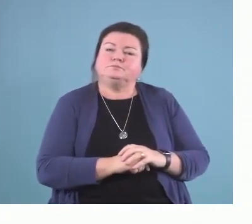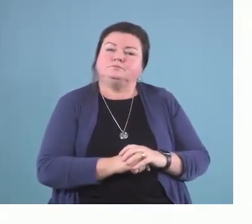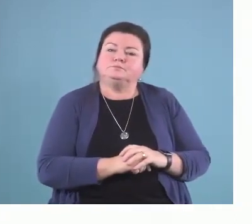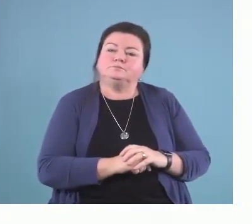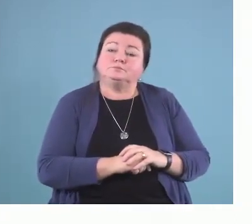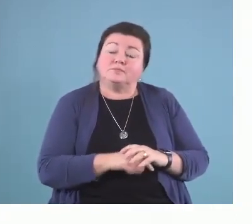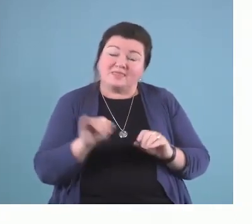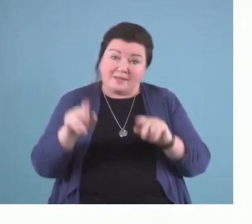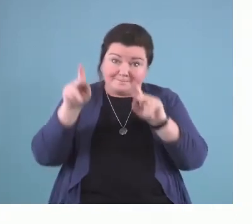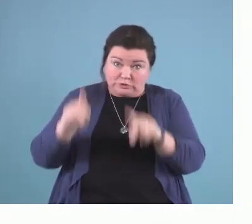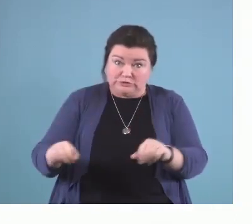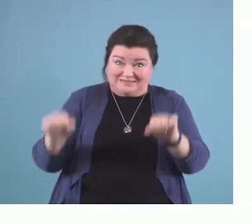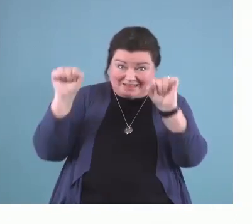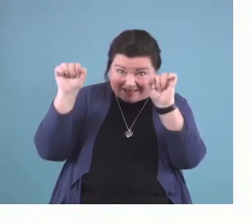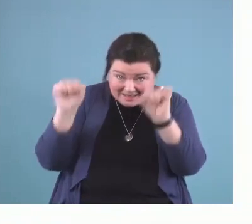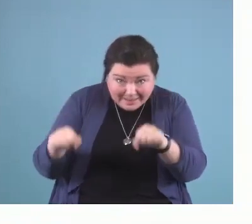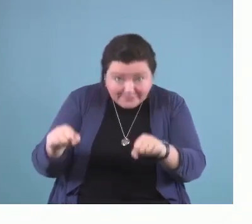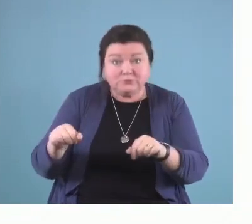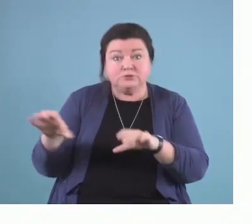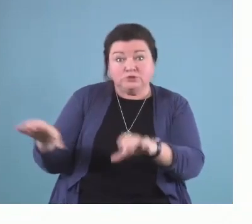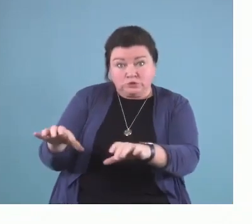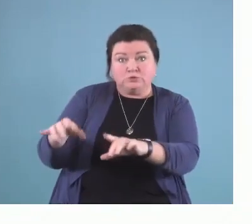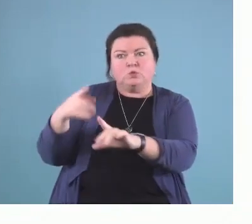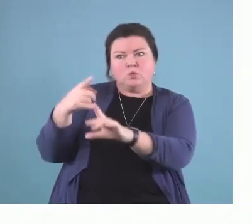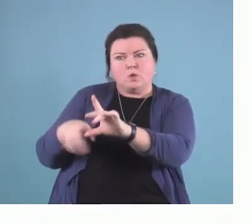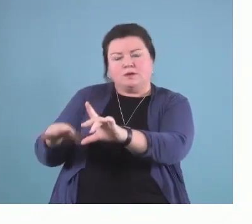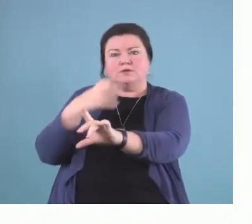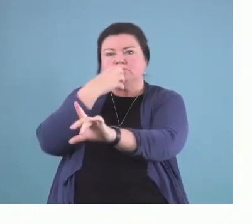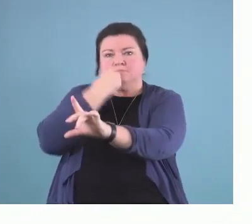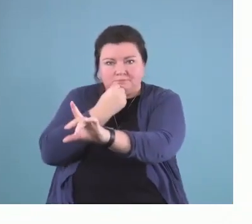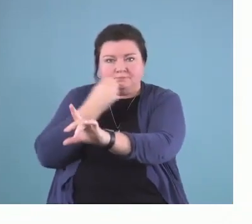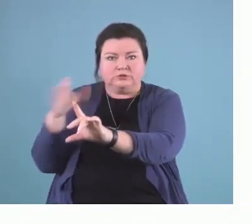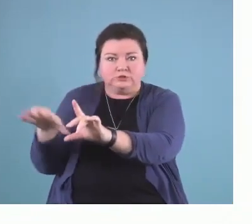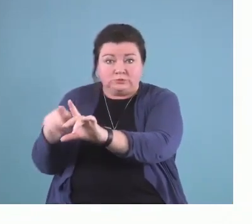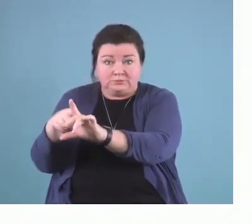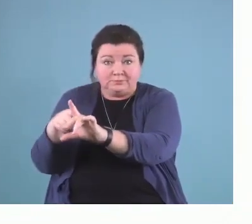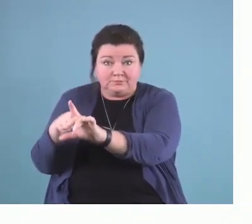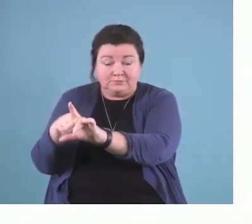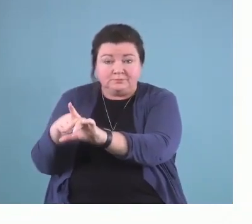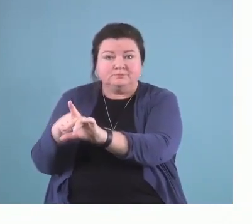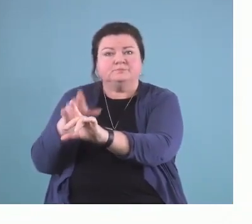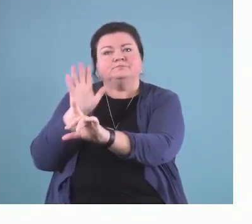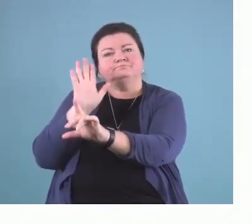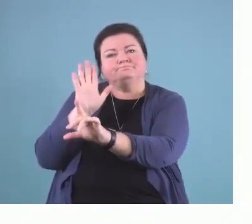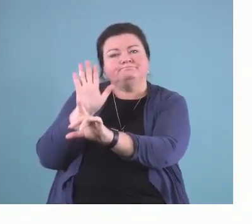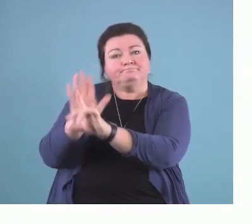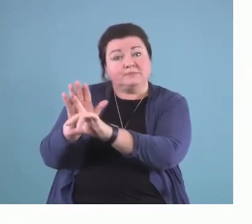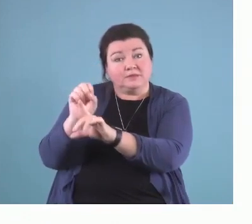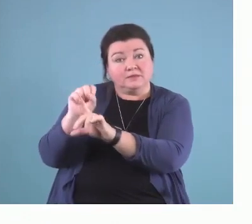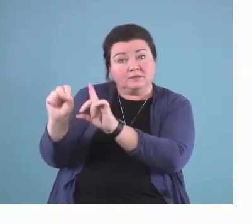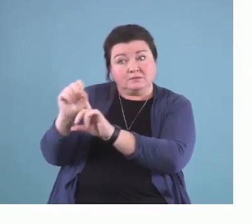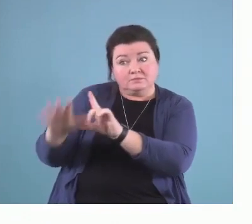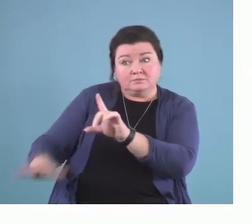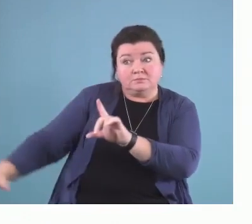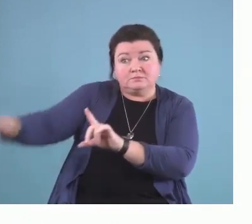able to do the things she or he would value doing, and whether their circumstances actually allow them to